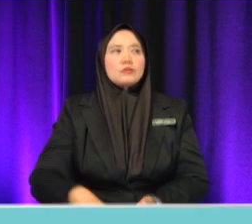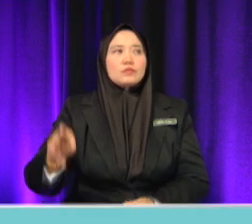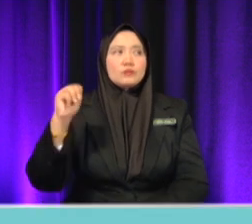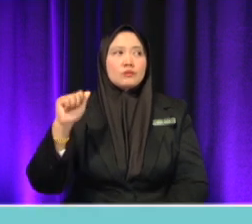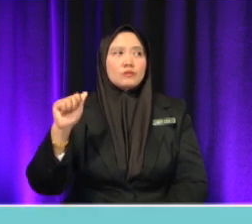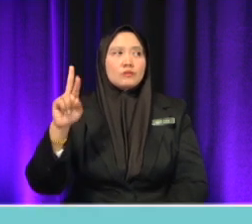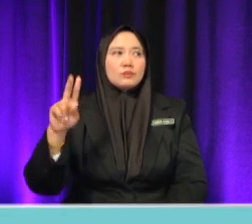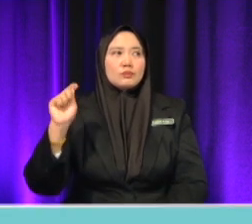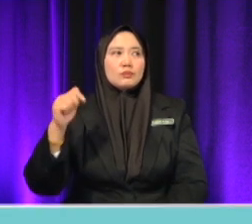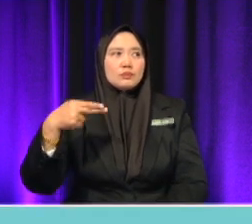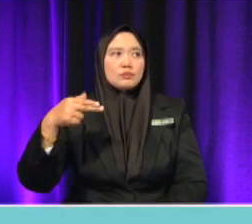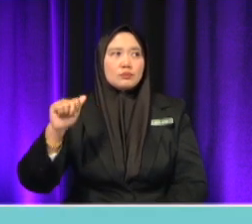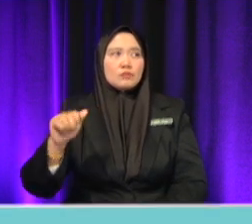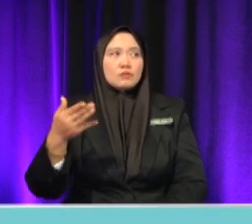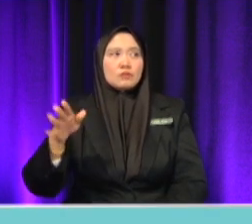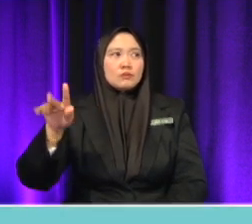the keywords here?